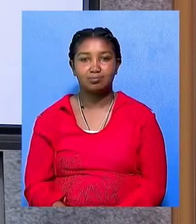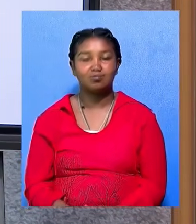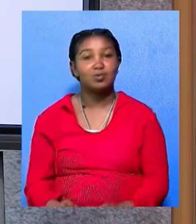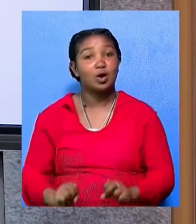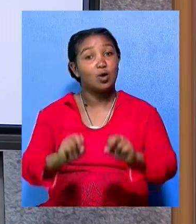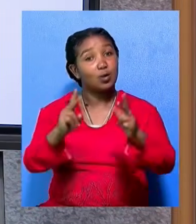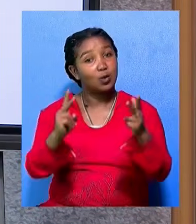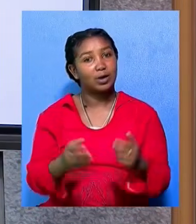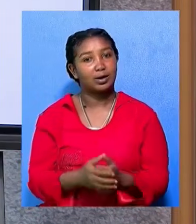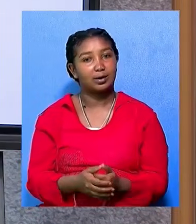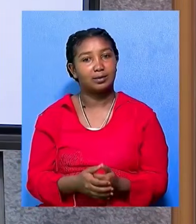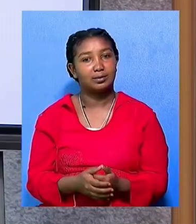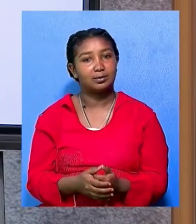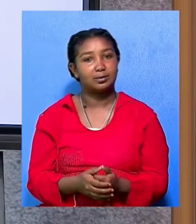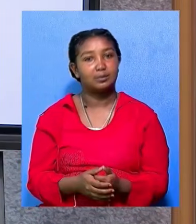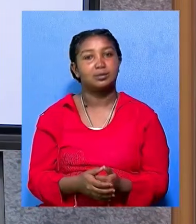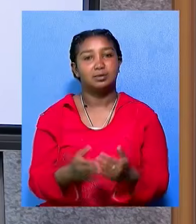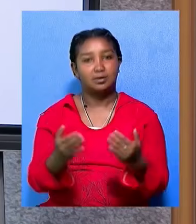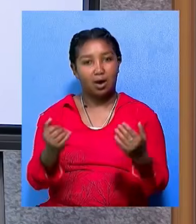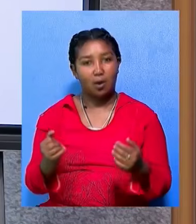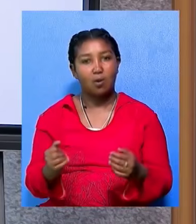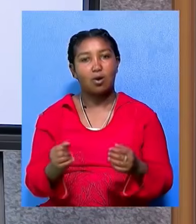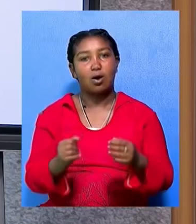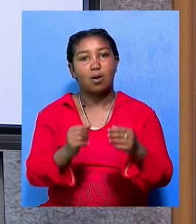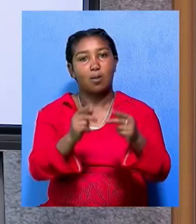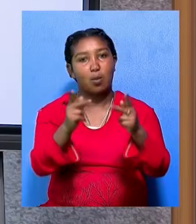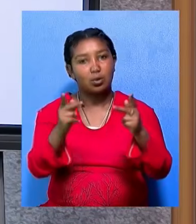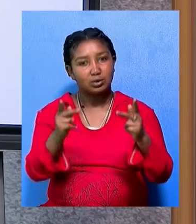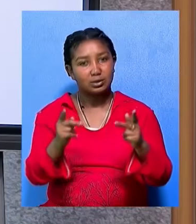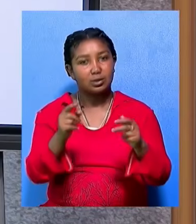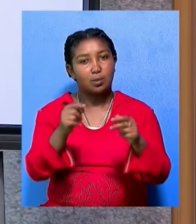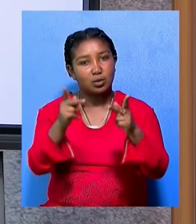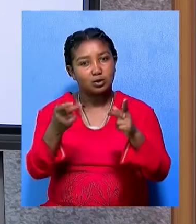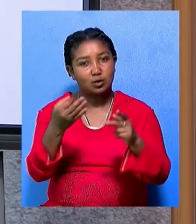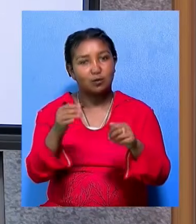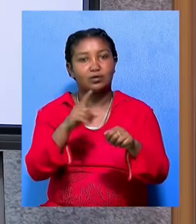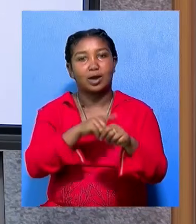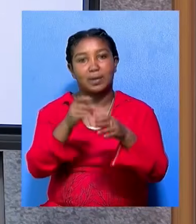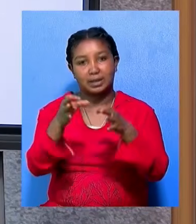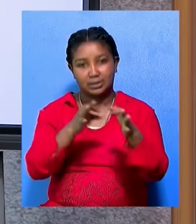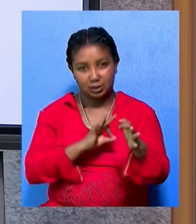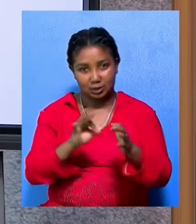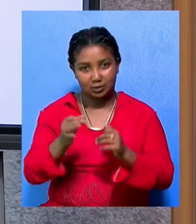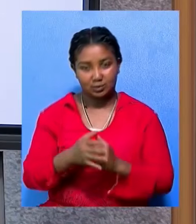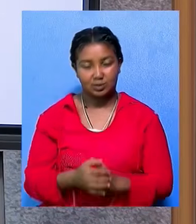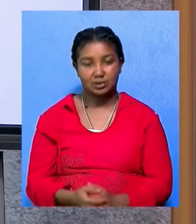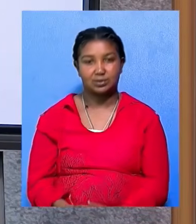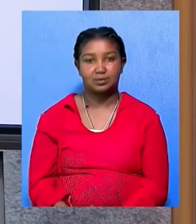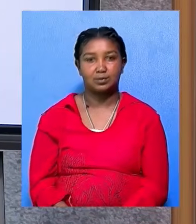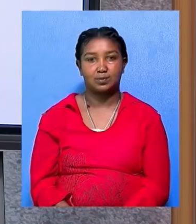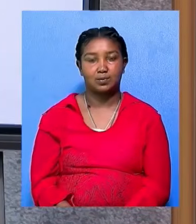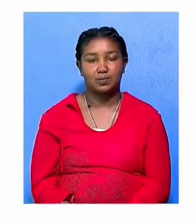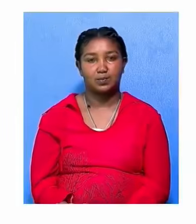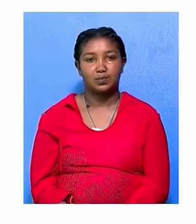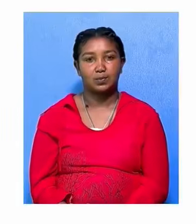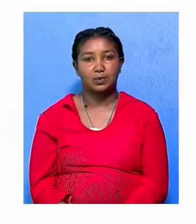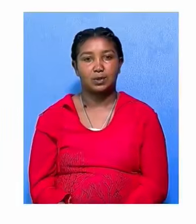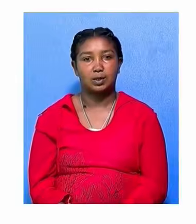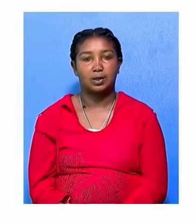Okay, let's go to the next point about the position of time expressions. Position of time expressions.